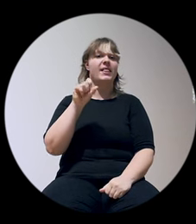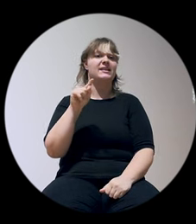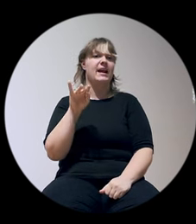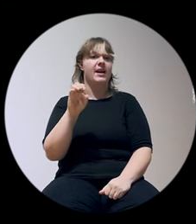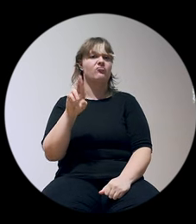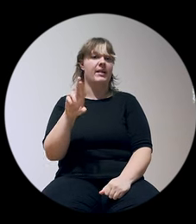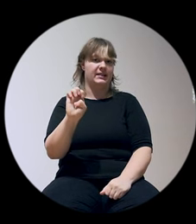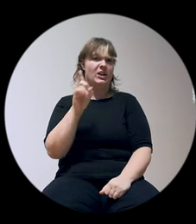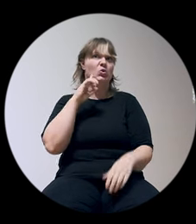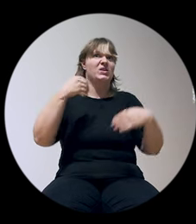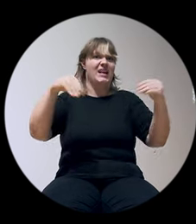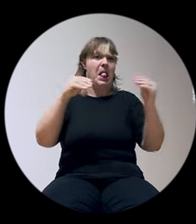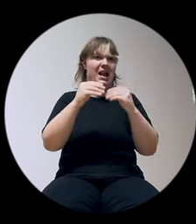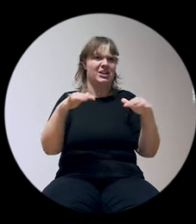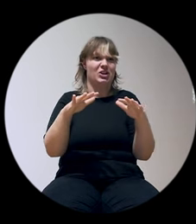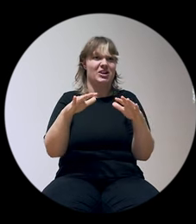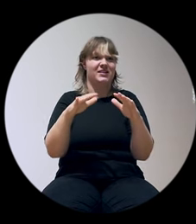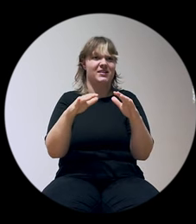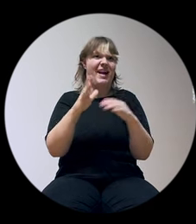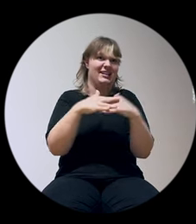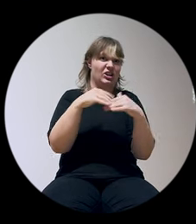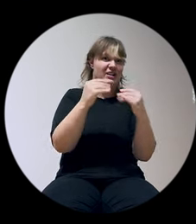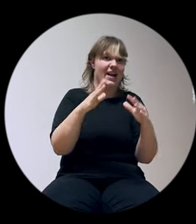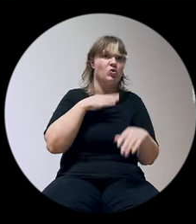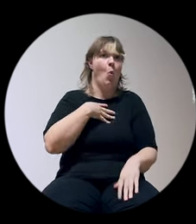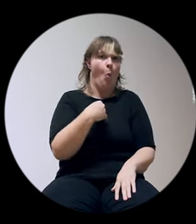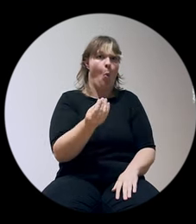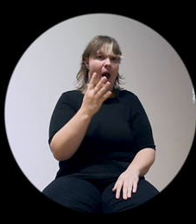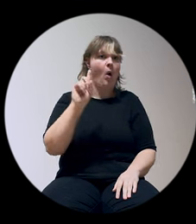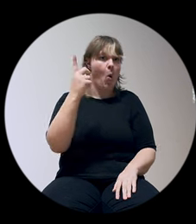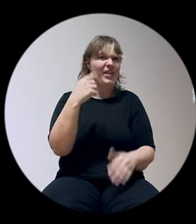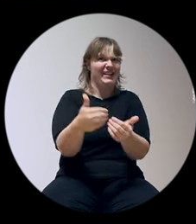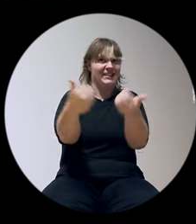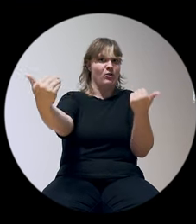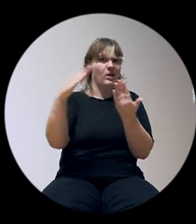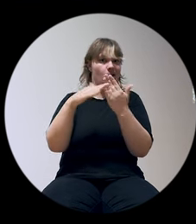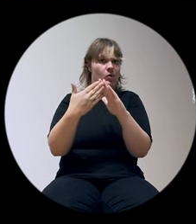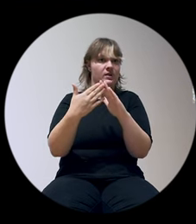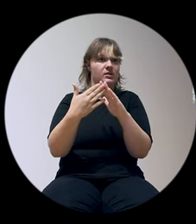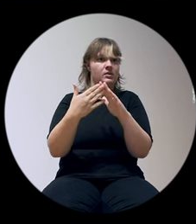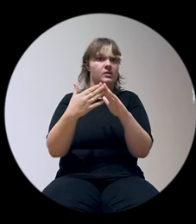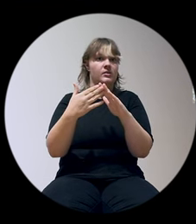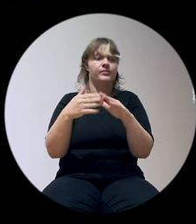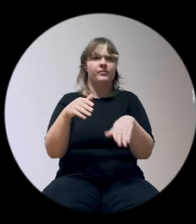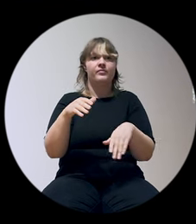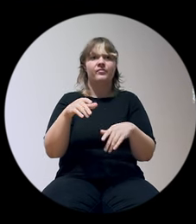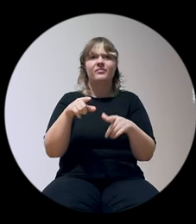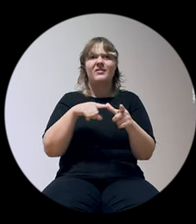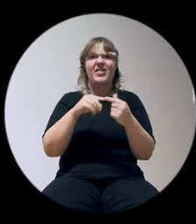sell indigenous land to white-only segregated communities. The land was removed from the sign and it became an